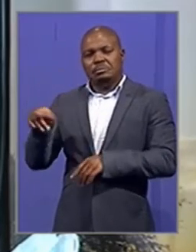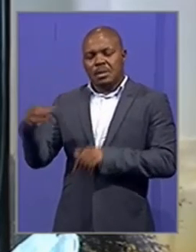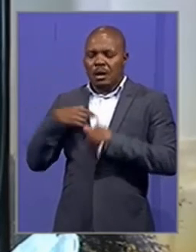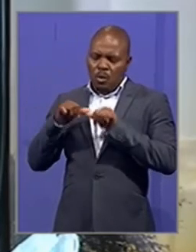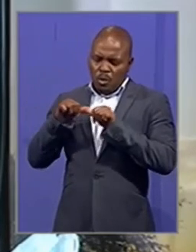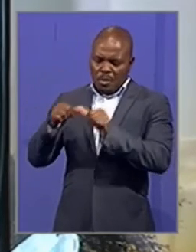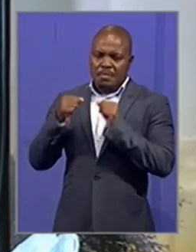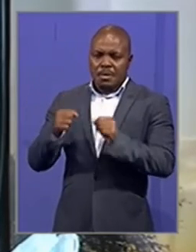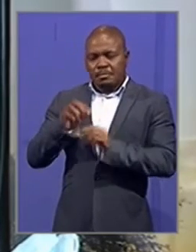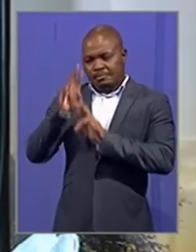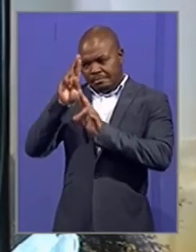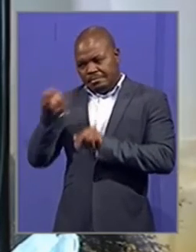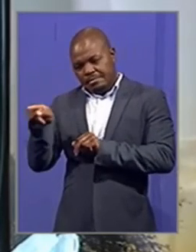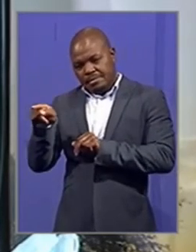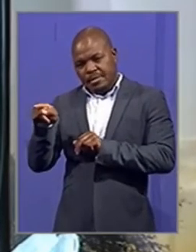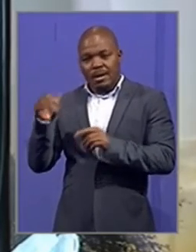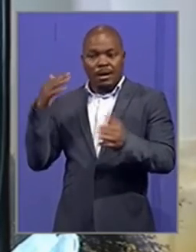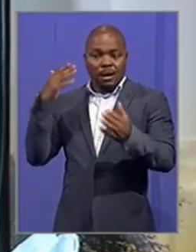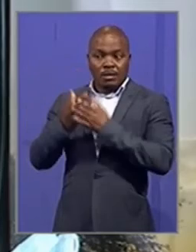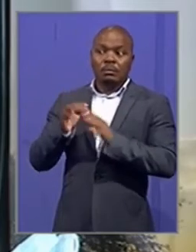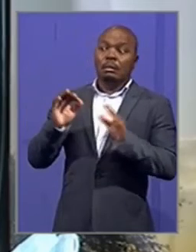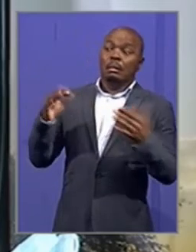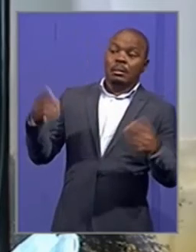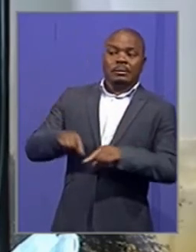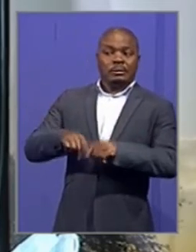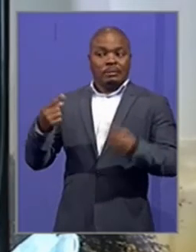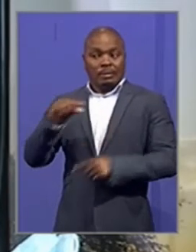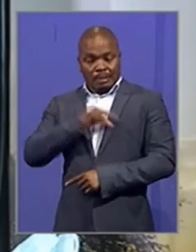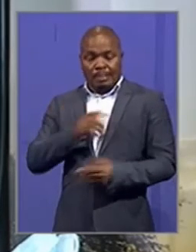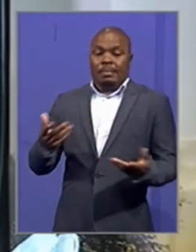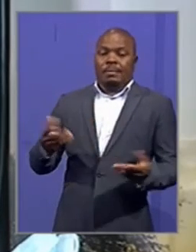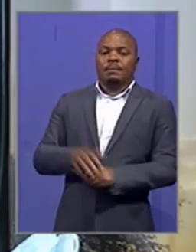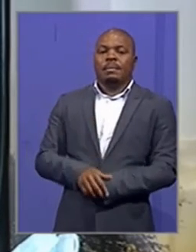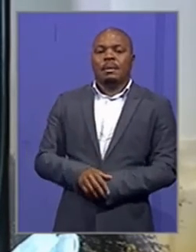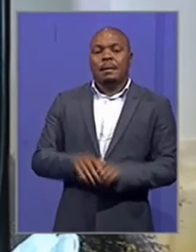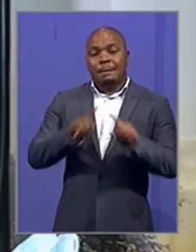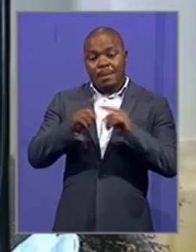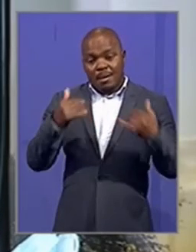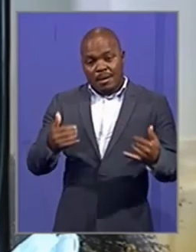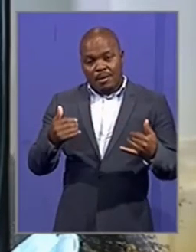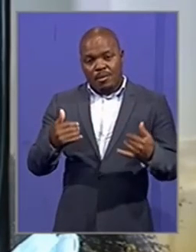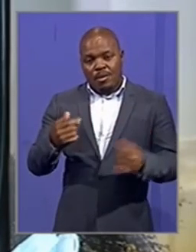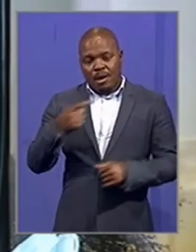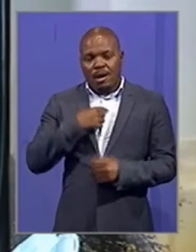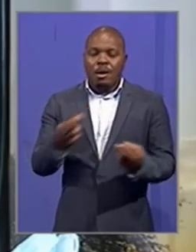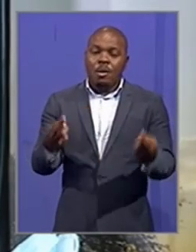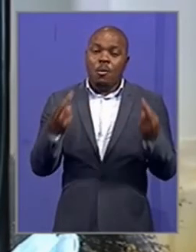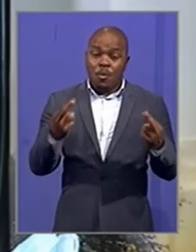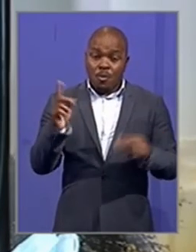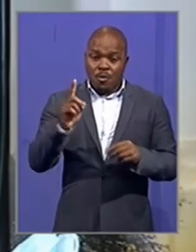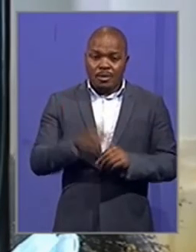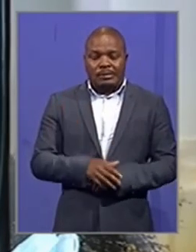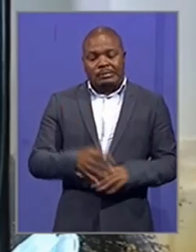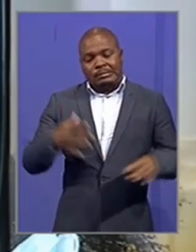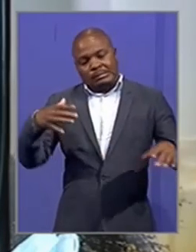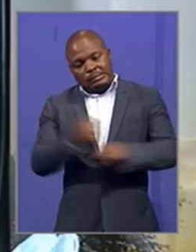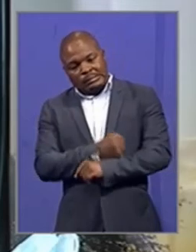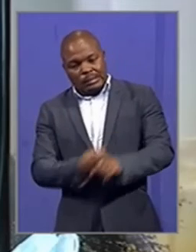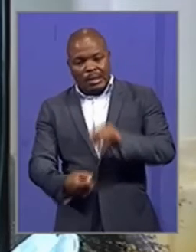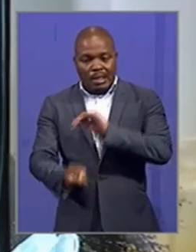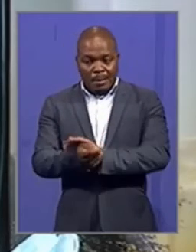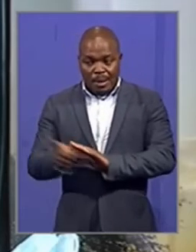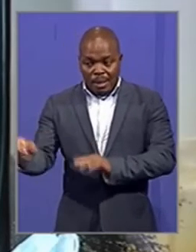continue to do so until proven otherwise. In this regard, I can only hope that this unfortunate event